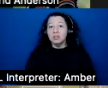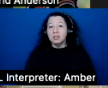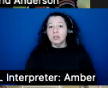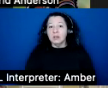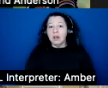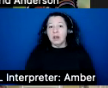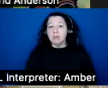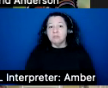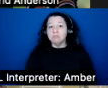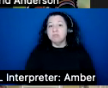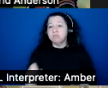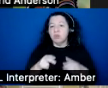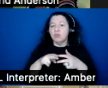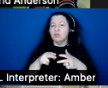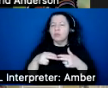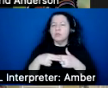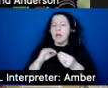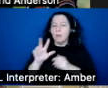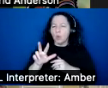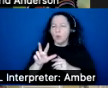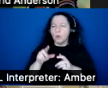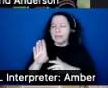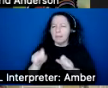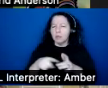Deb, you can start on slide 3.